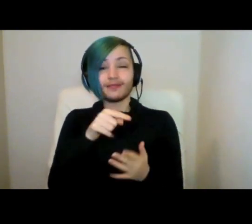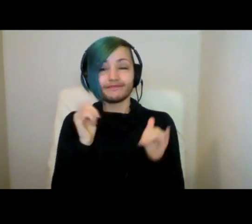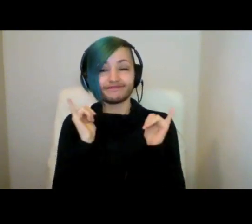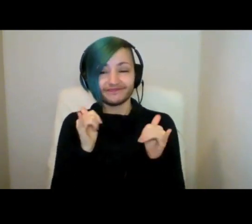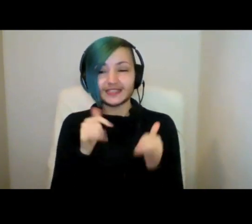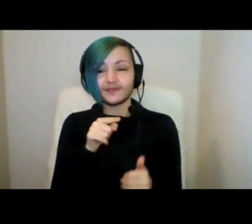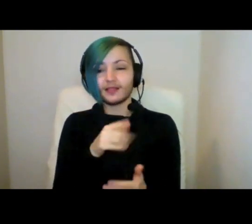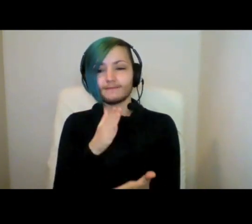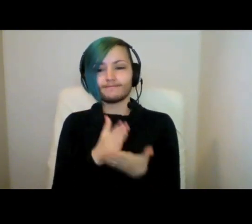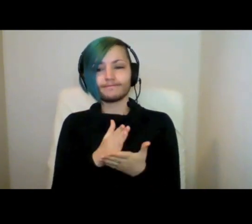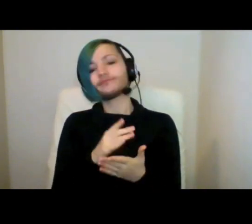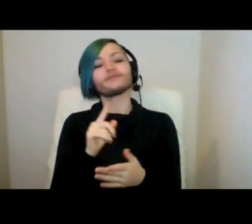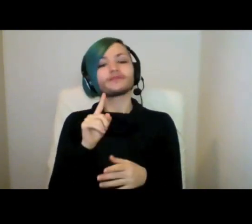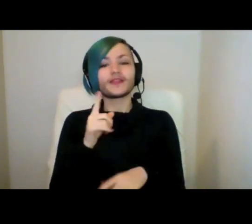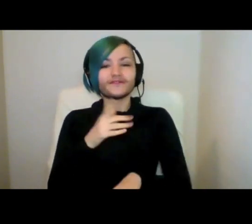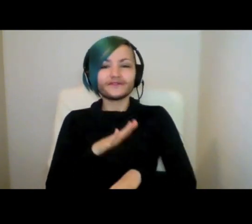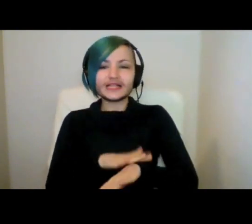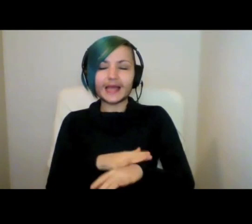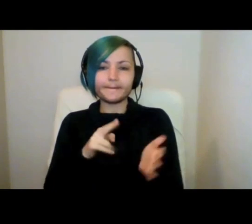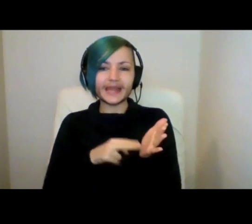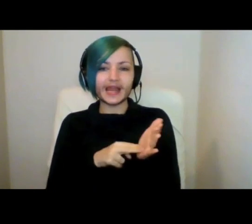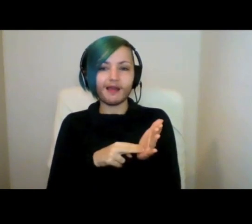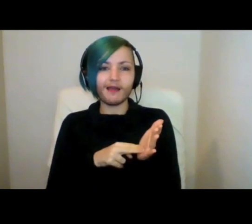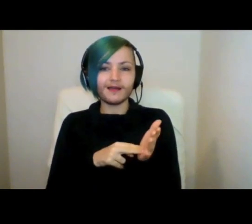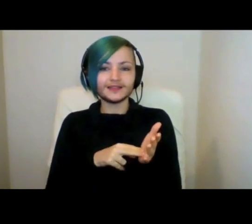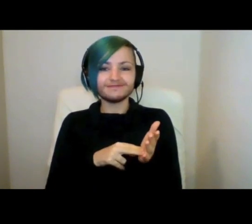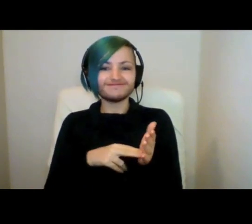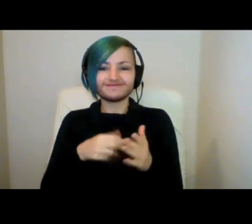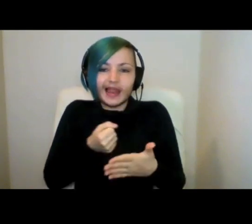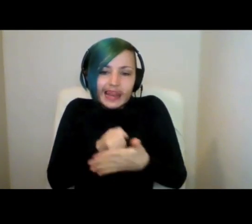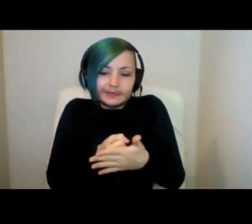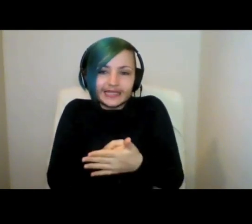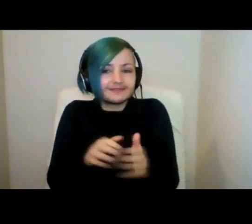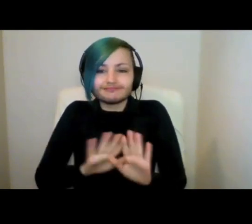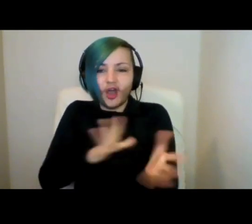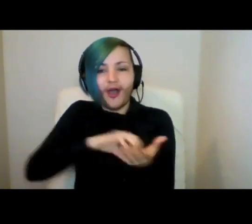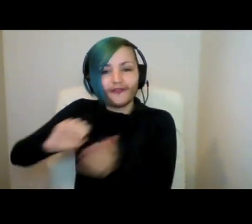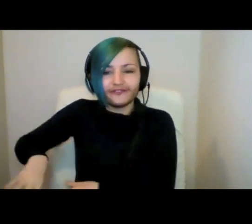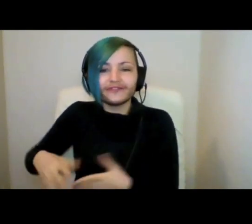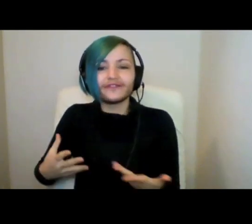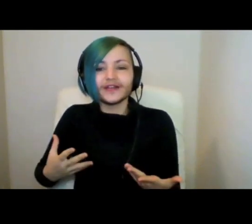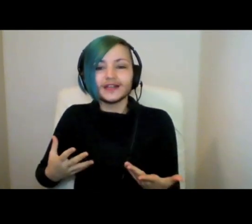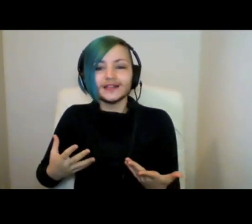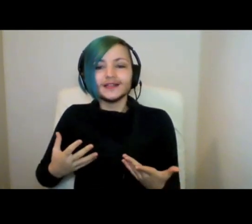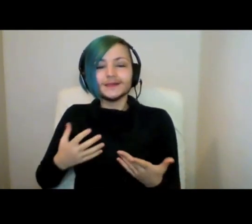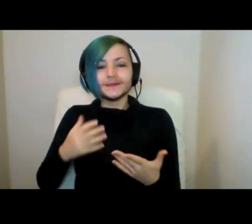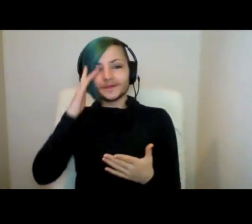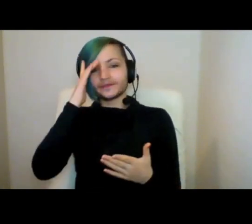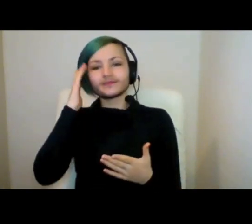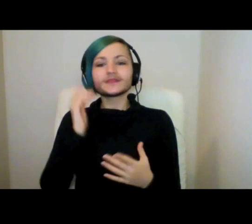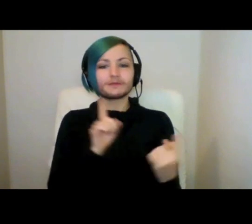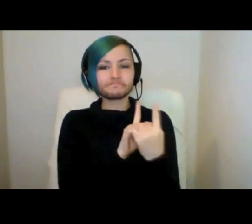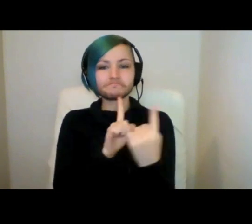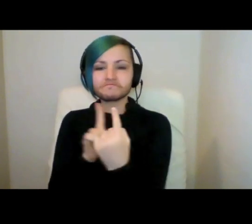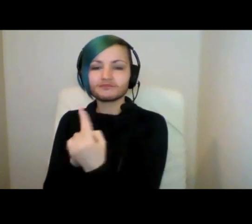work without that. And suddenly we were encountering art, gallery directors,